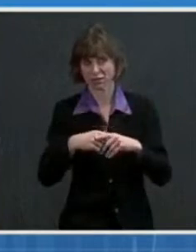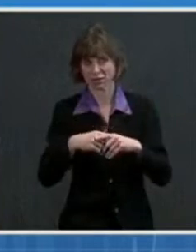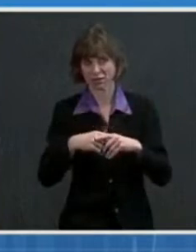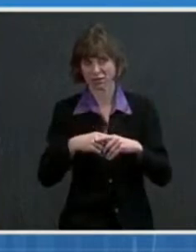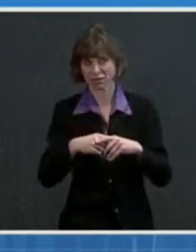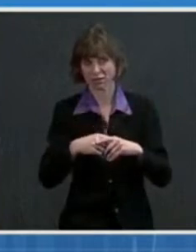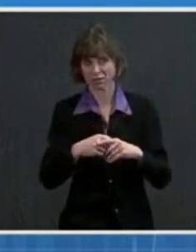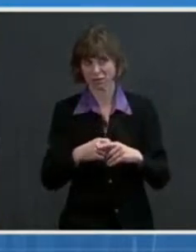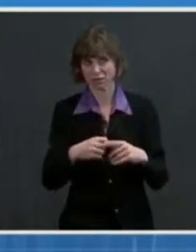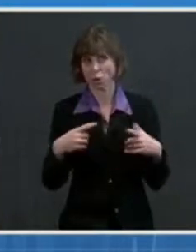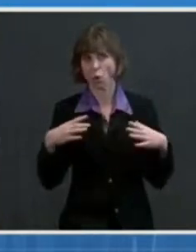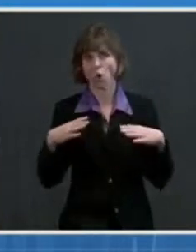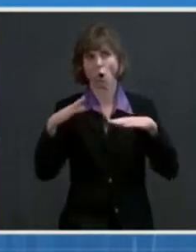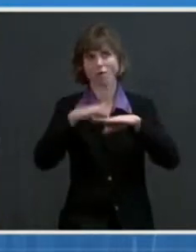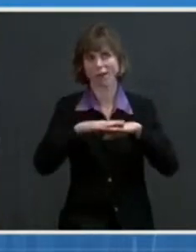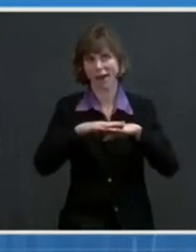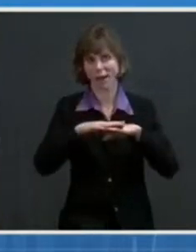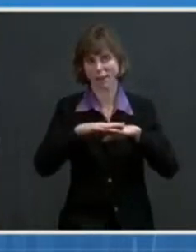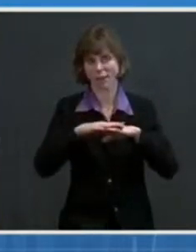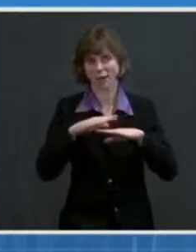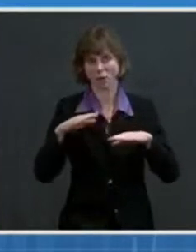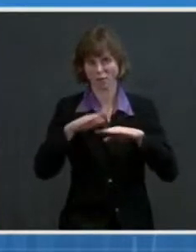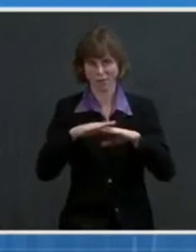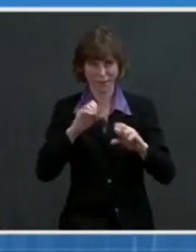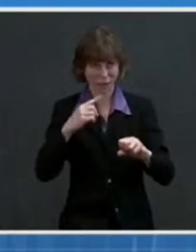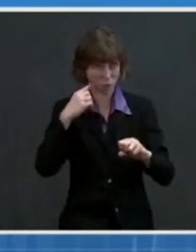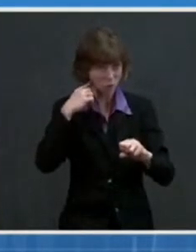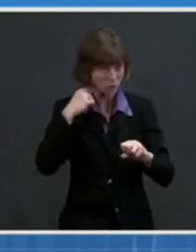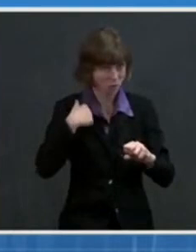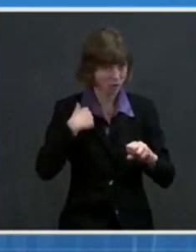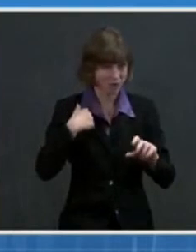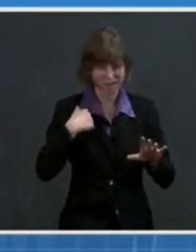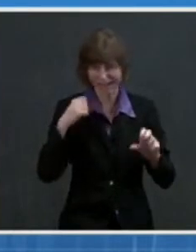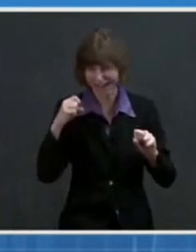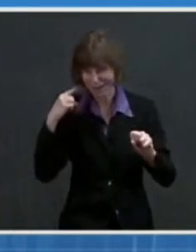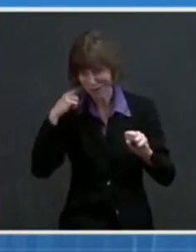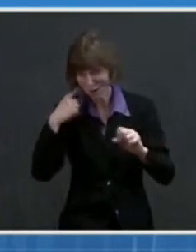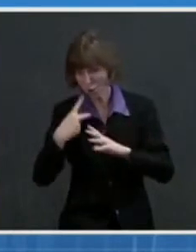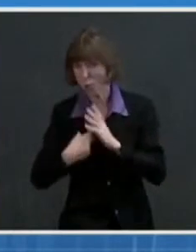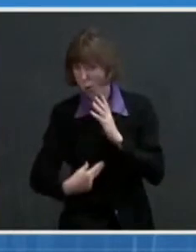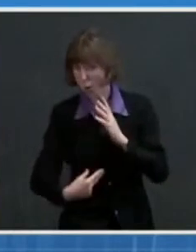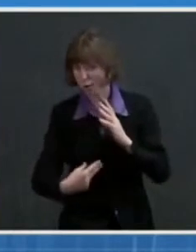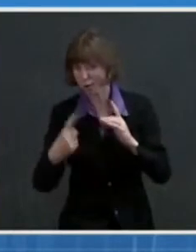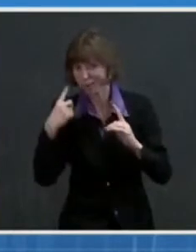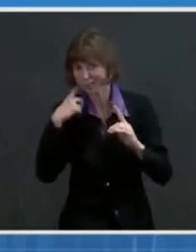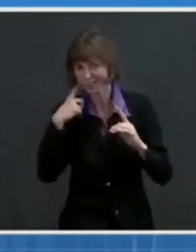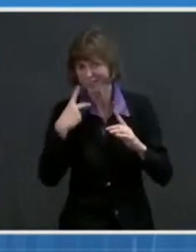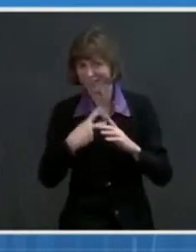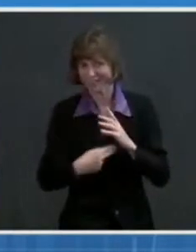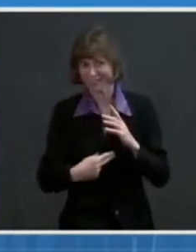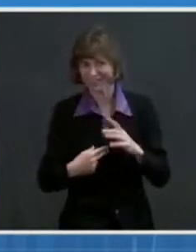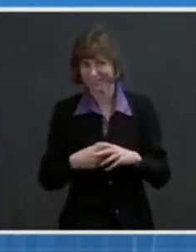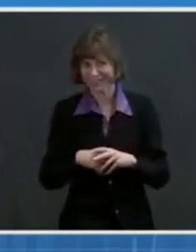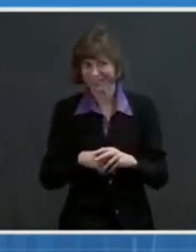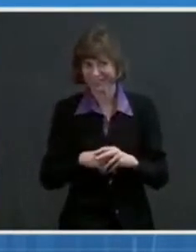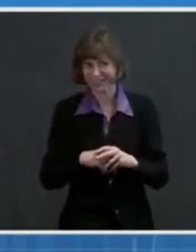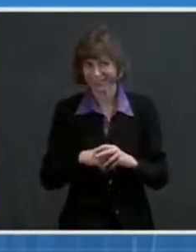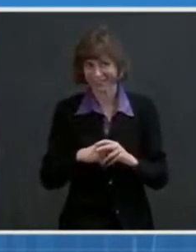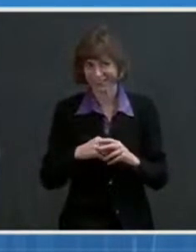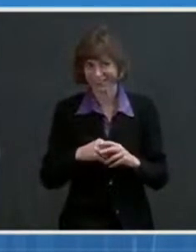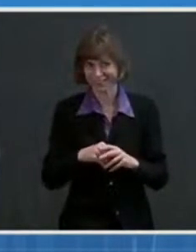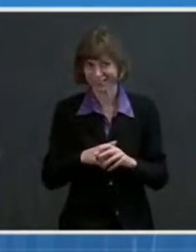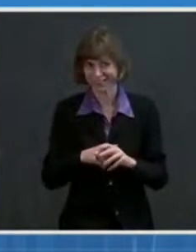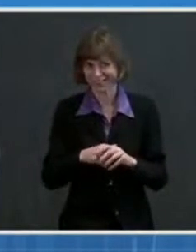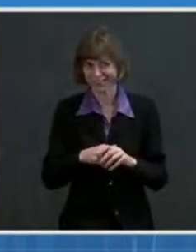Today overlapping on with the, International Women's Day, the can you hear President me? signed We two can hear you both. executive orders. The first establishes the White House.